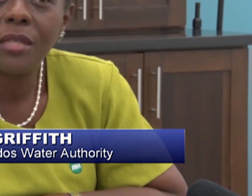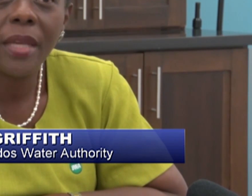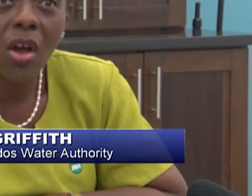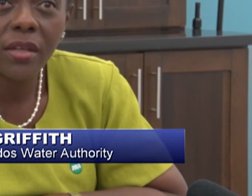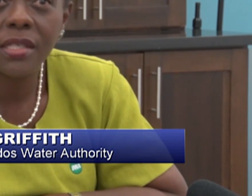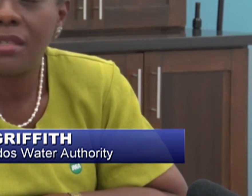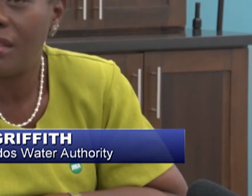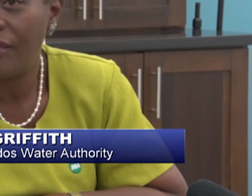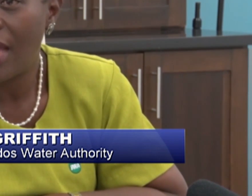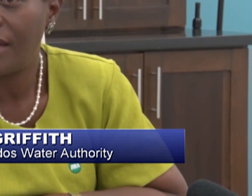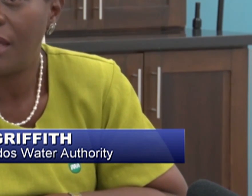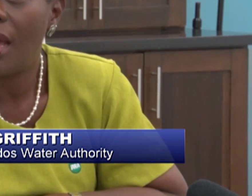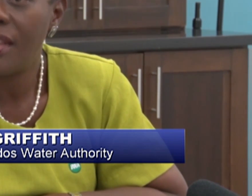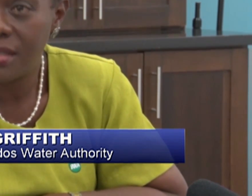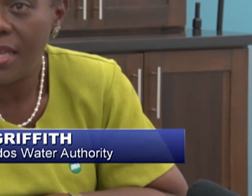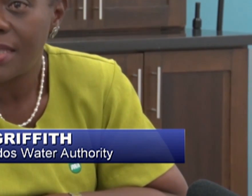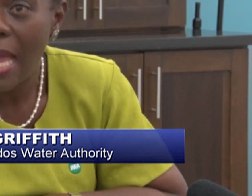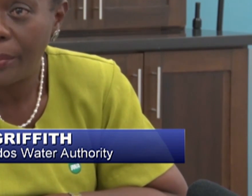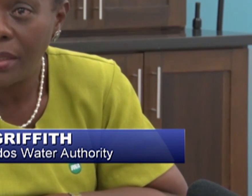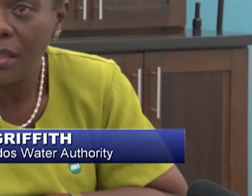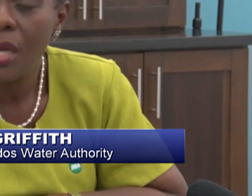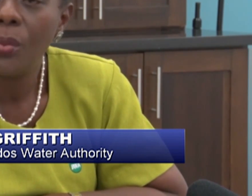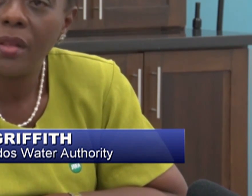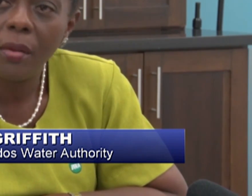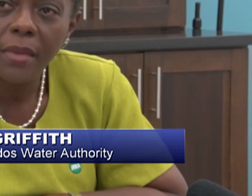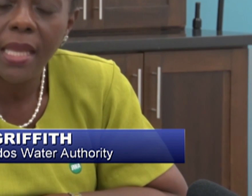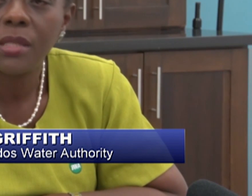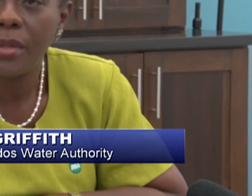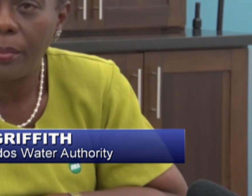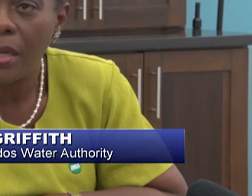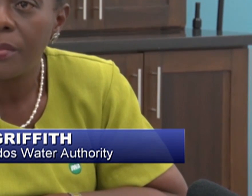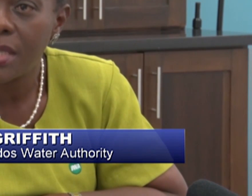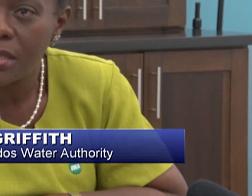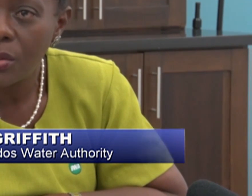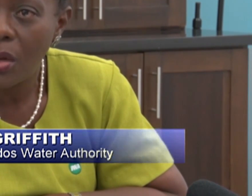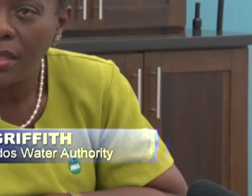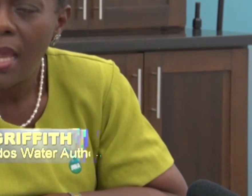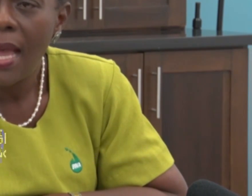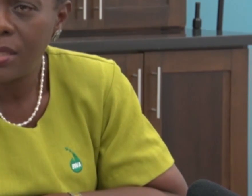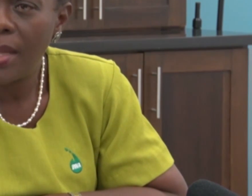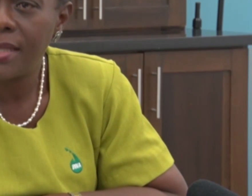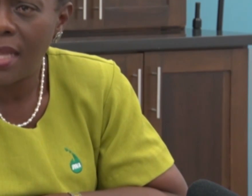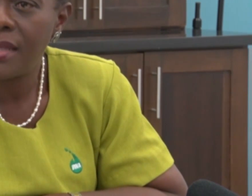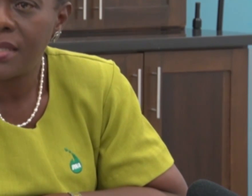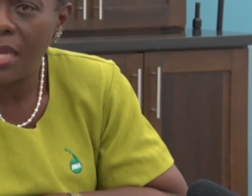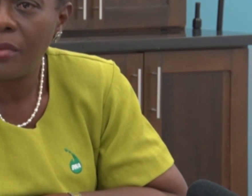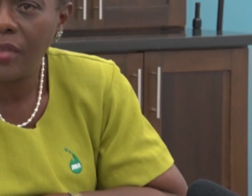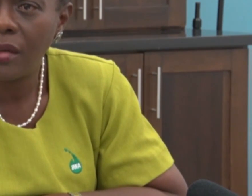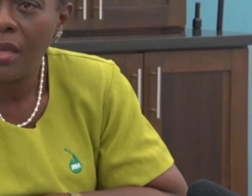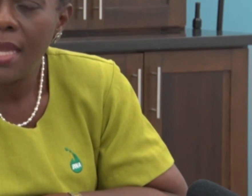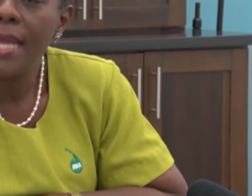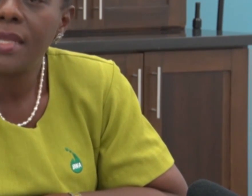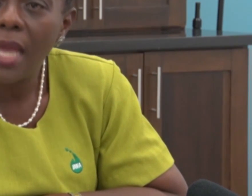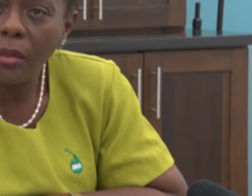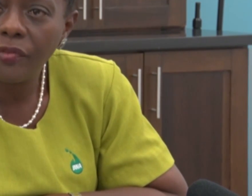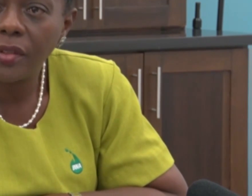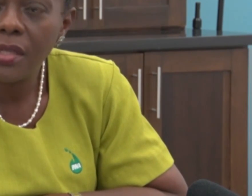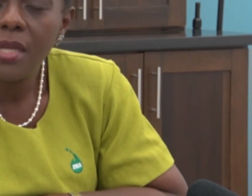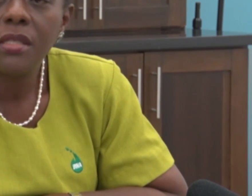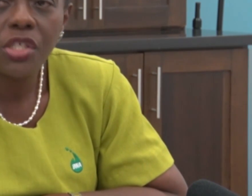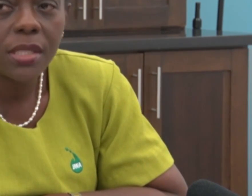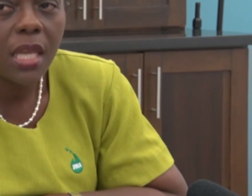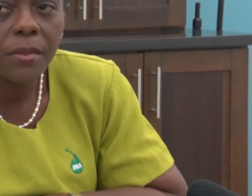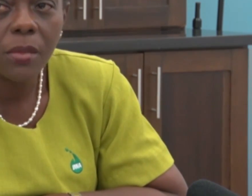persons need to be cognizant of the fact that as things happen with our mains, with our pumps and so on, as well as at this time of year, it is